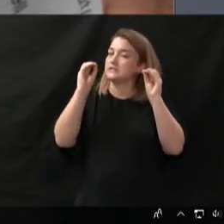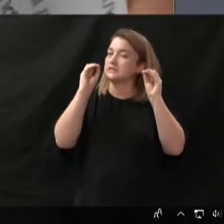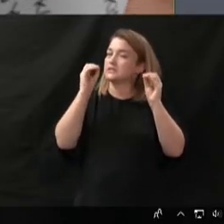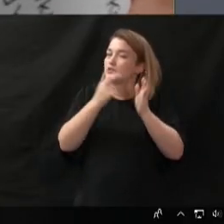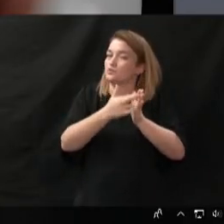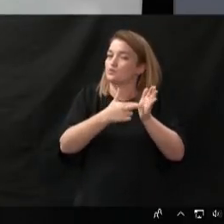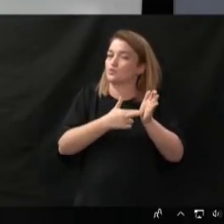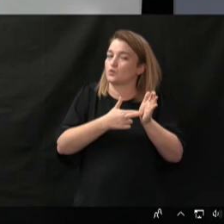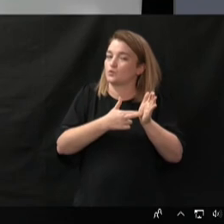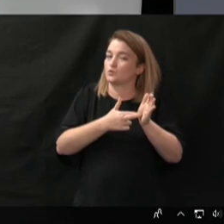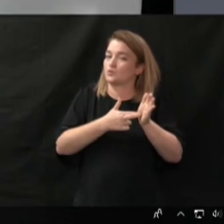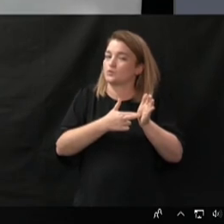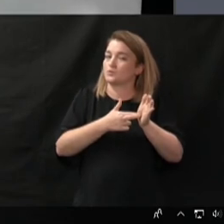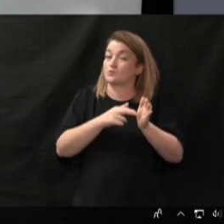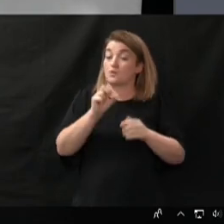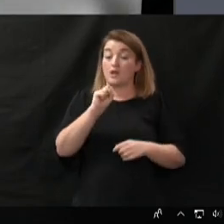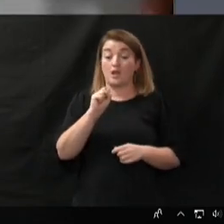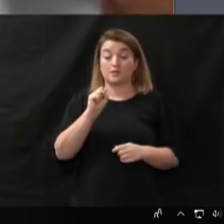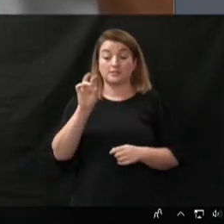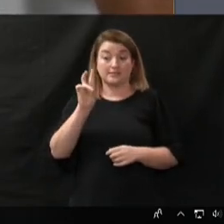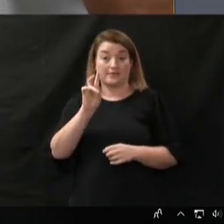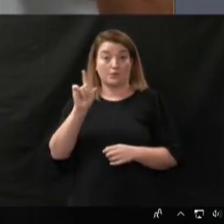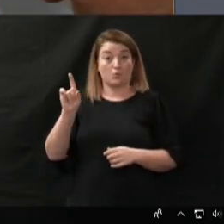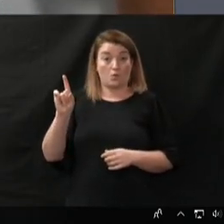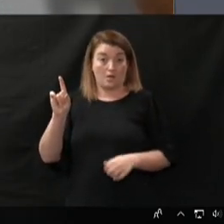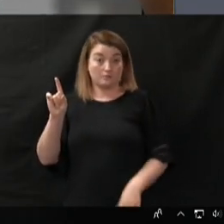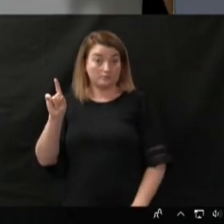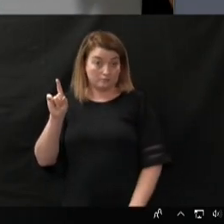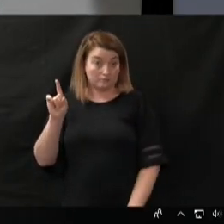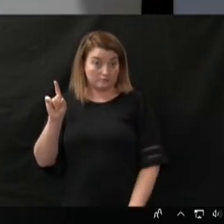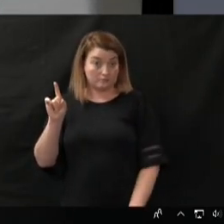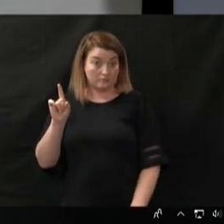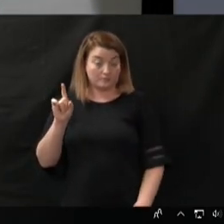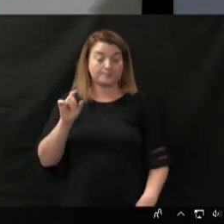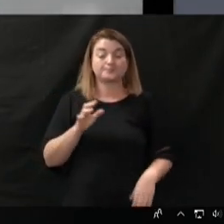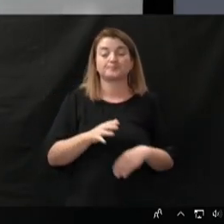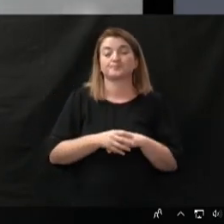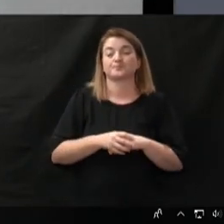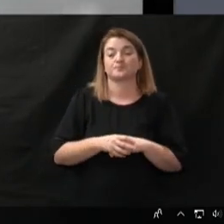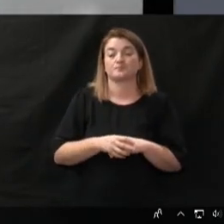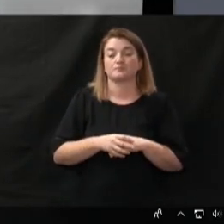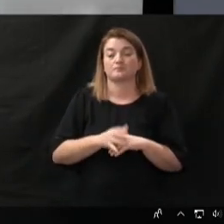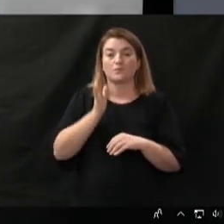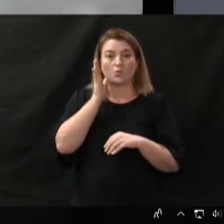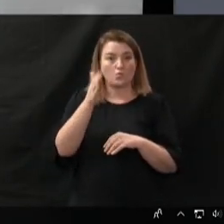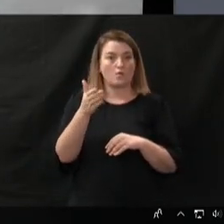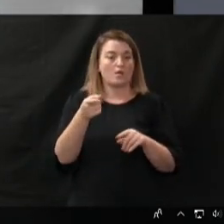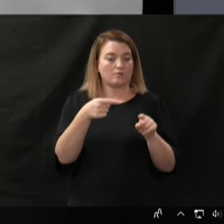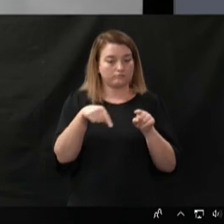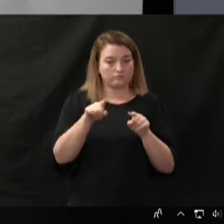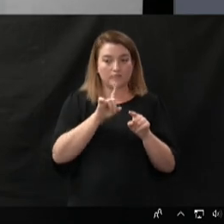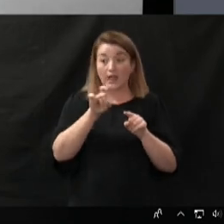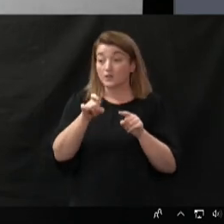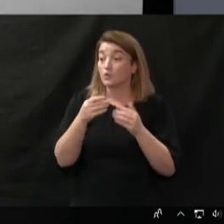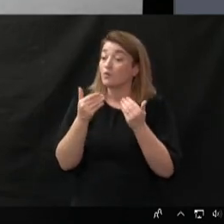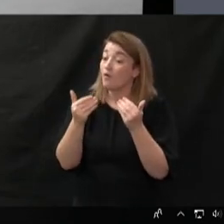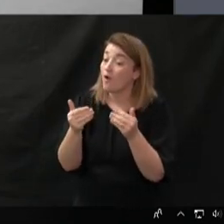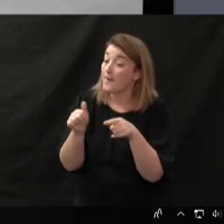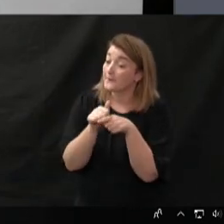which is S71. And then you're going to have them practice using that rule